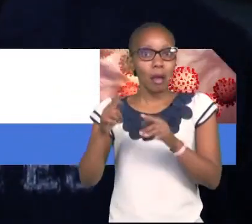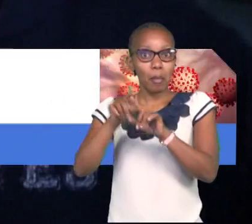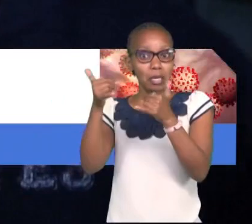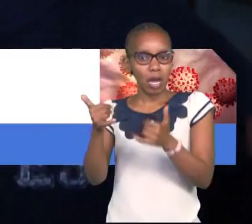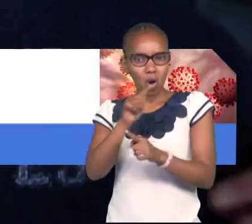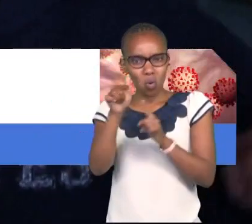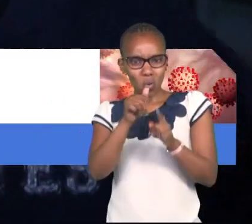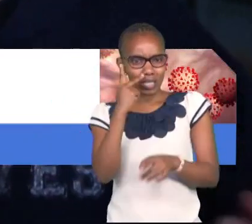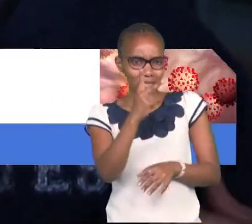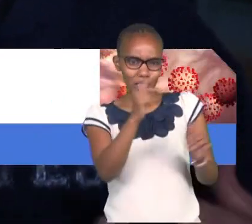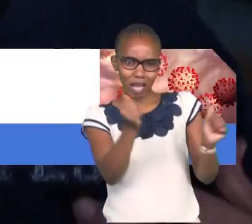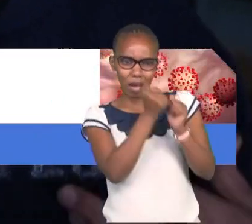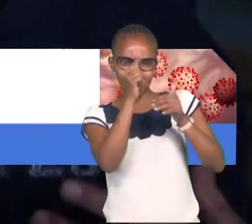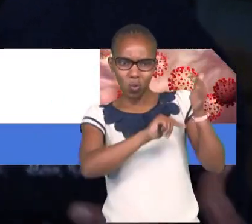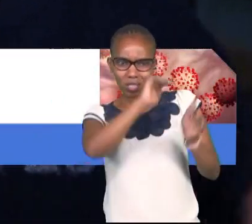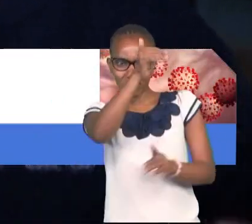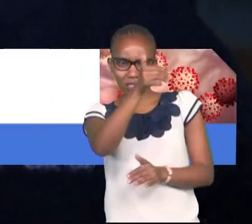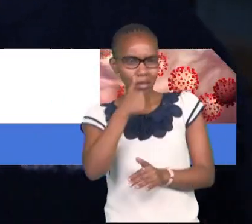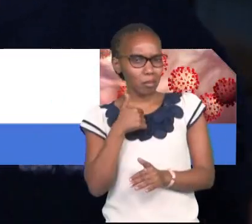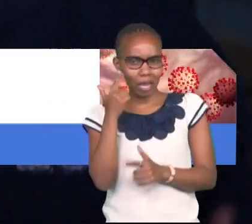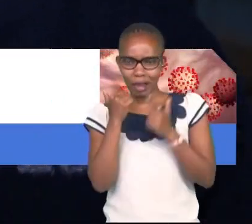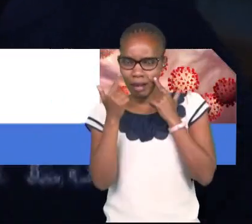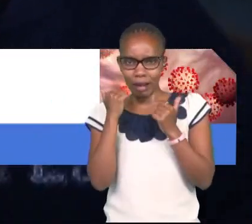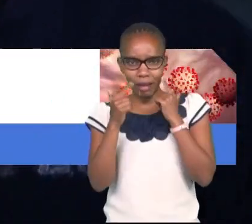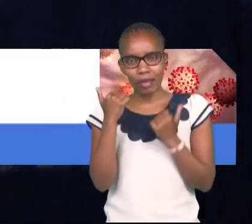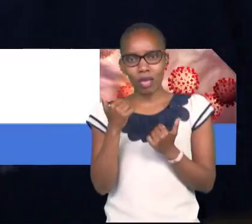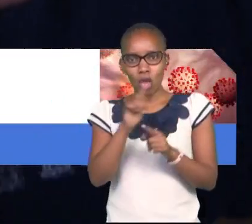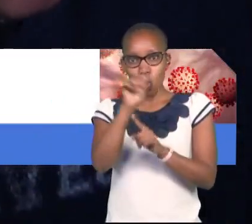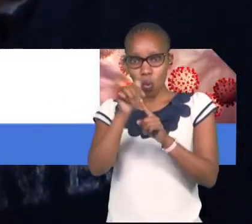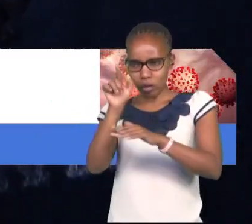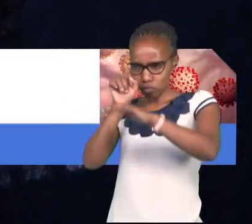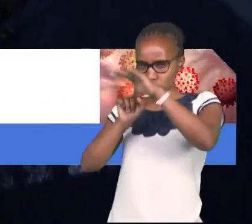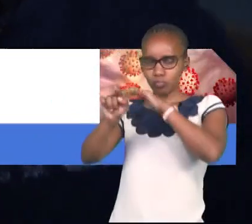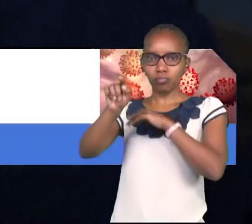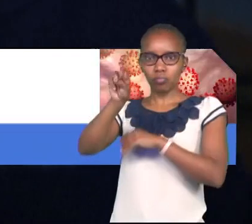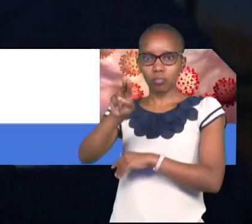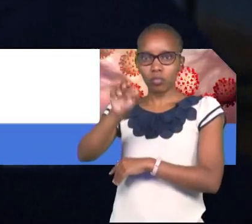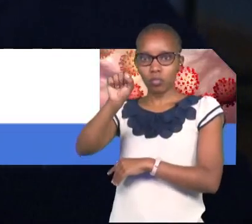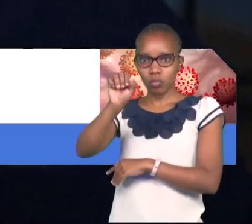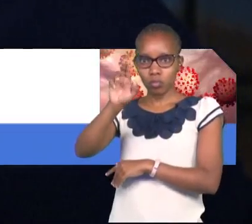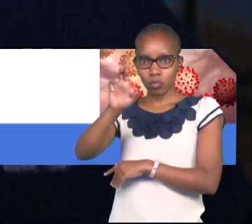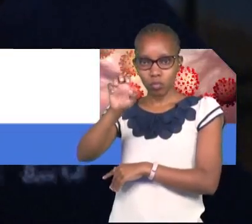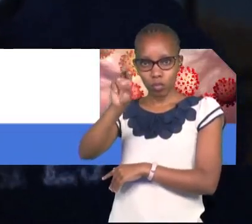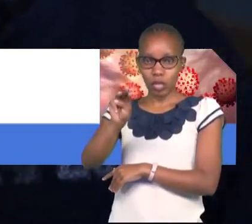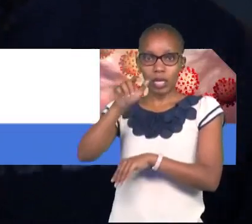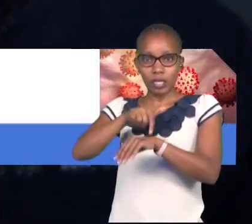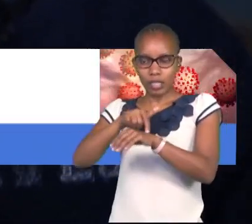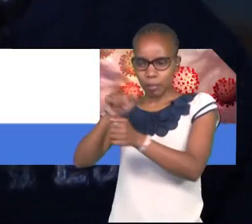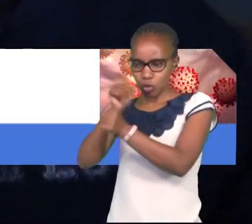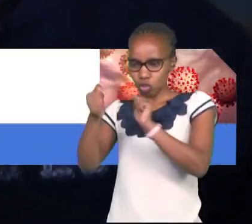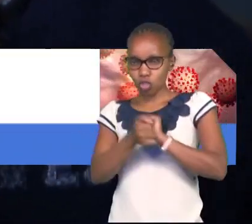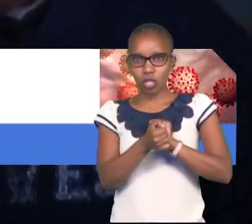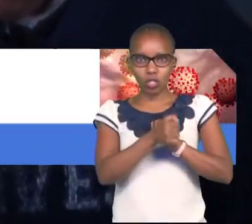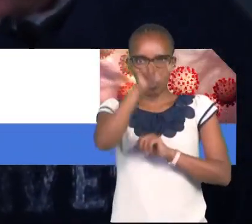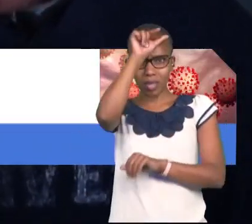when I see what happened to the city, I cry. When I first entered the museum after it was liberated by the Syrian army,